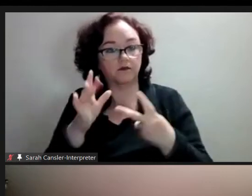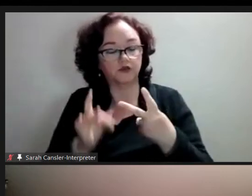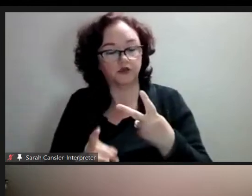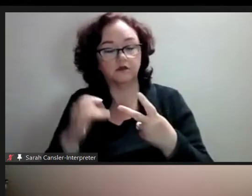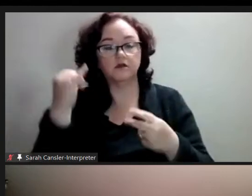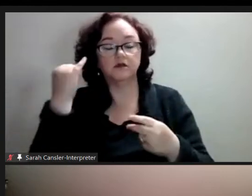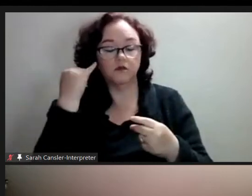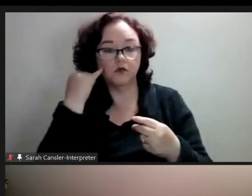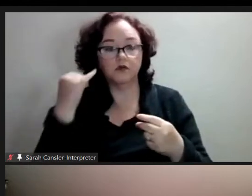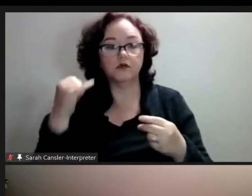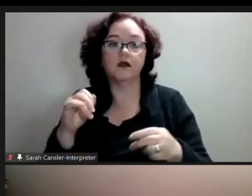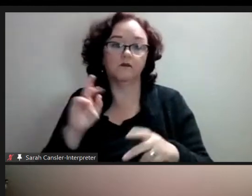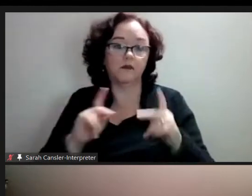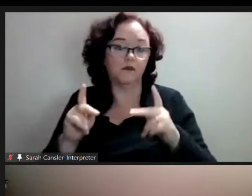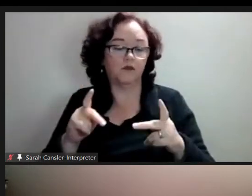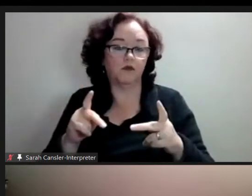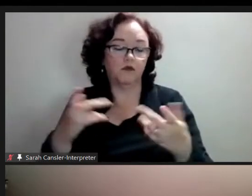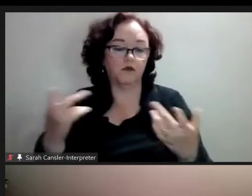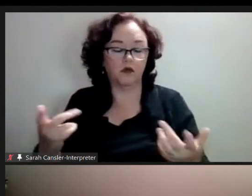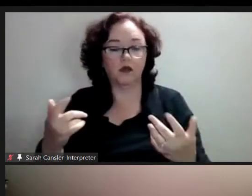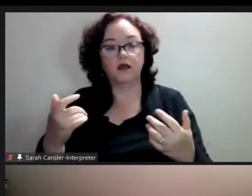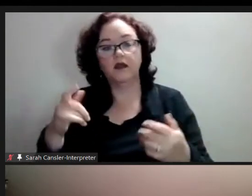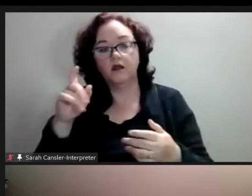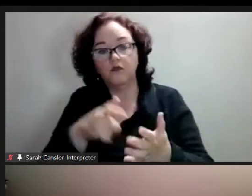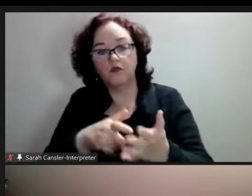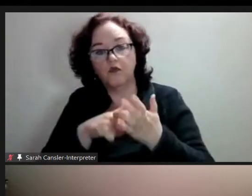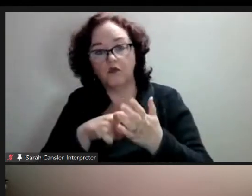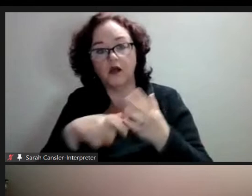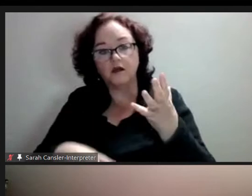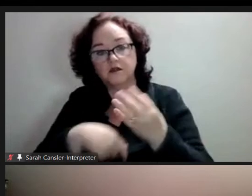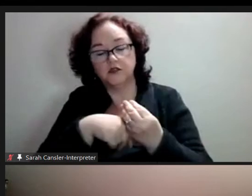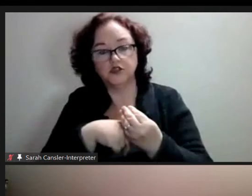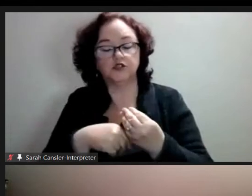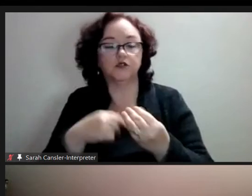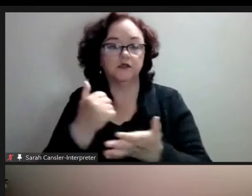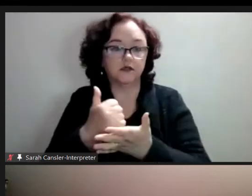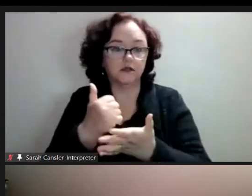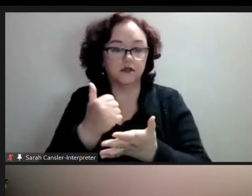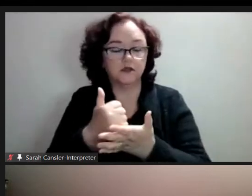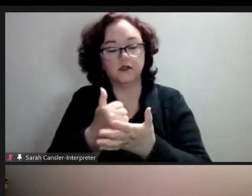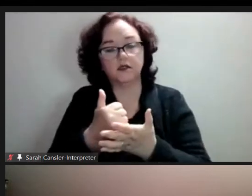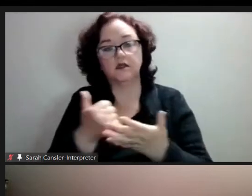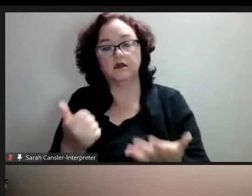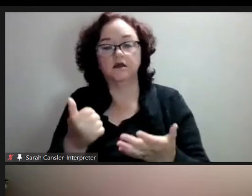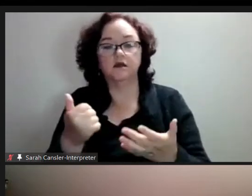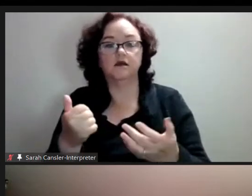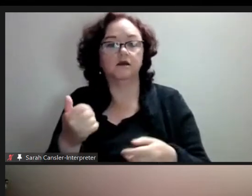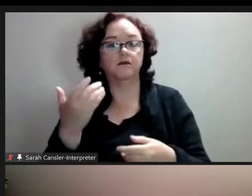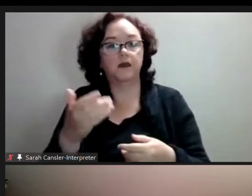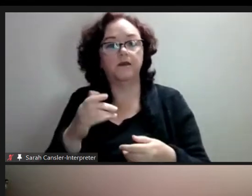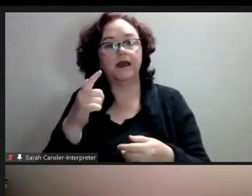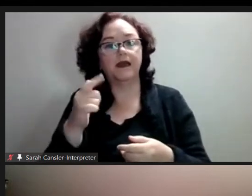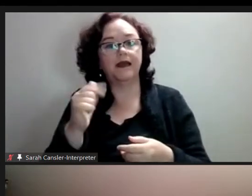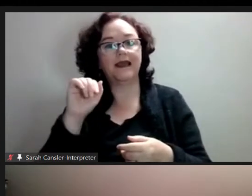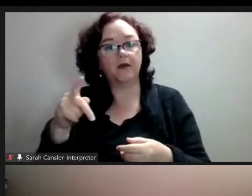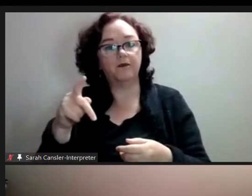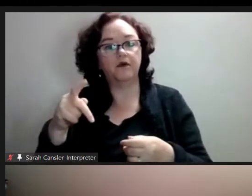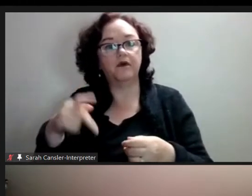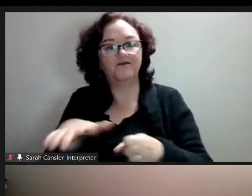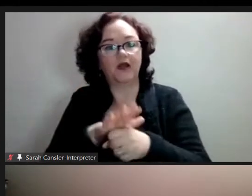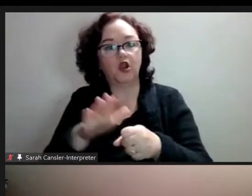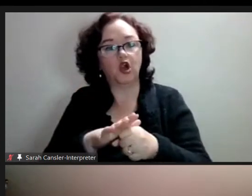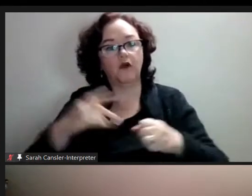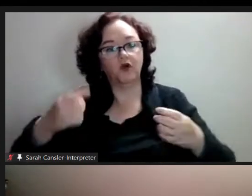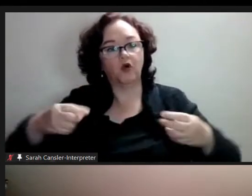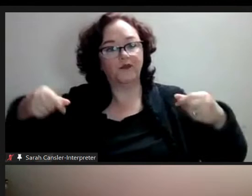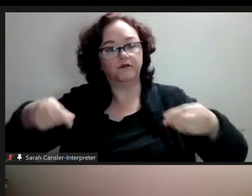or they require any additional assistance from the CSAs and CSRs, such as like deploying gap fillers and things like that, that station attendant will handle